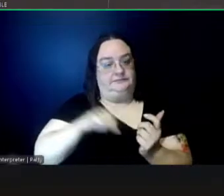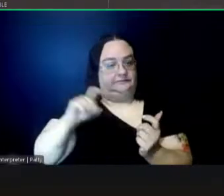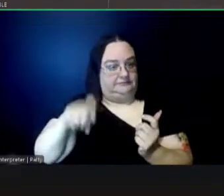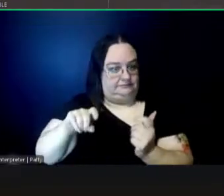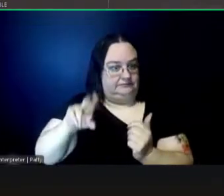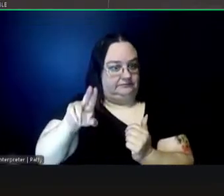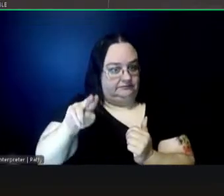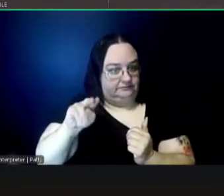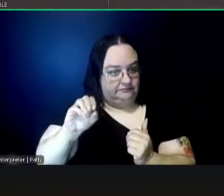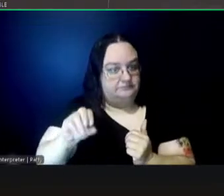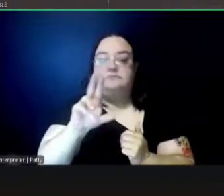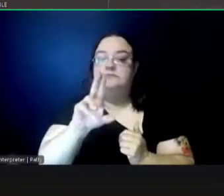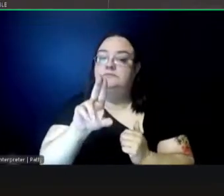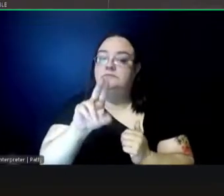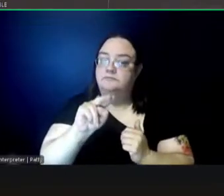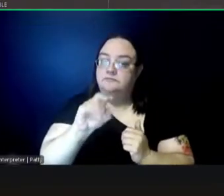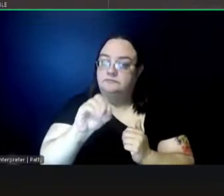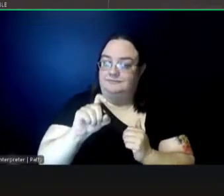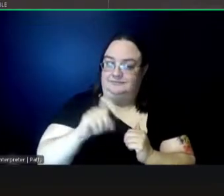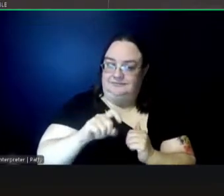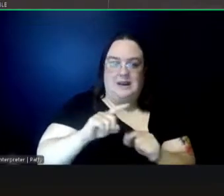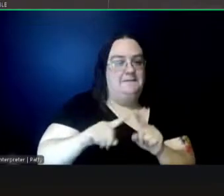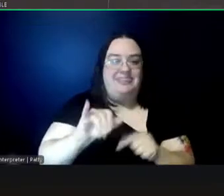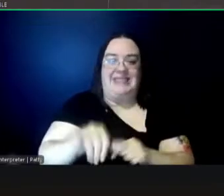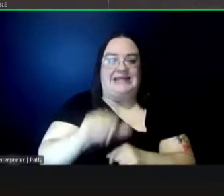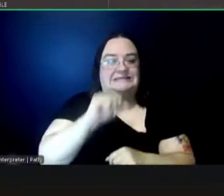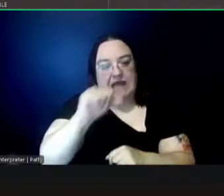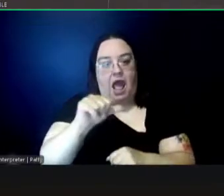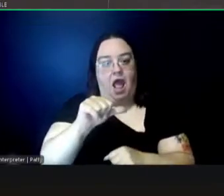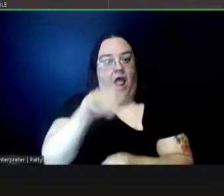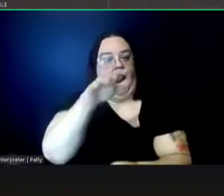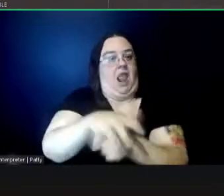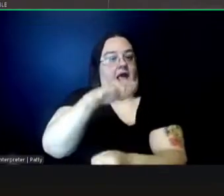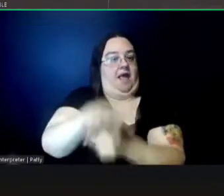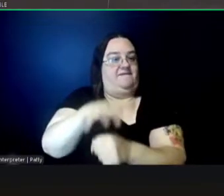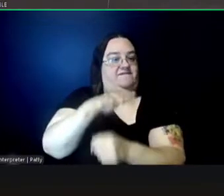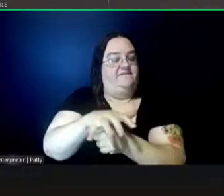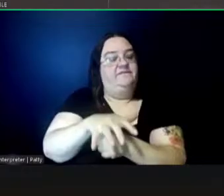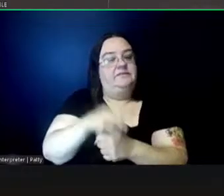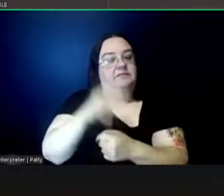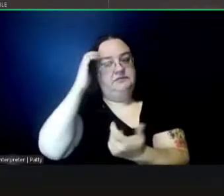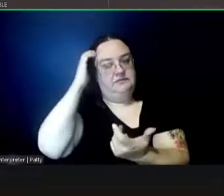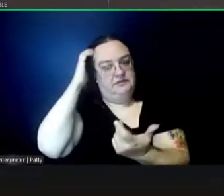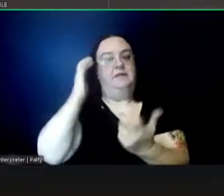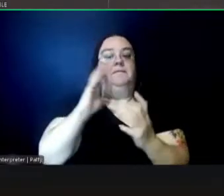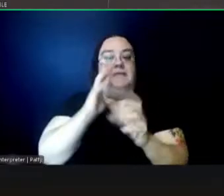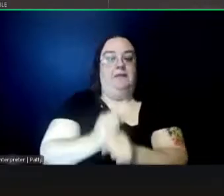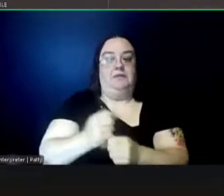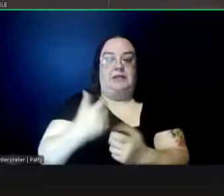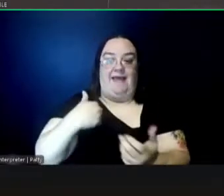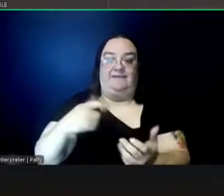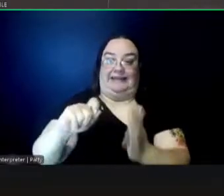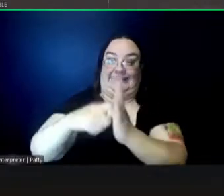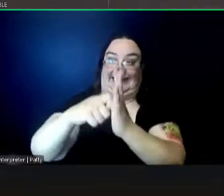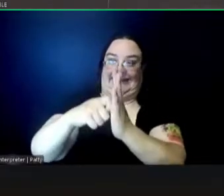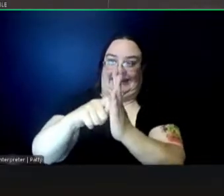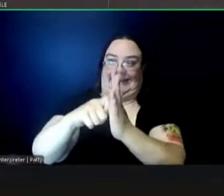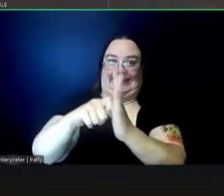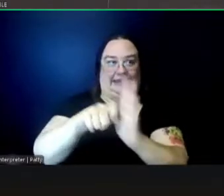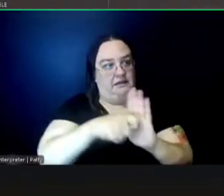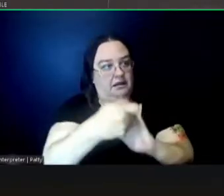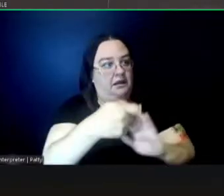the UNO is necessary but not sufficient in order to, get the keys to the building and move in and make it